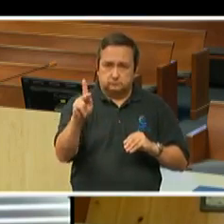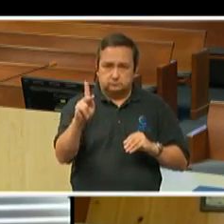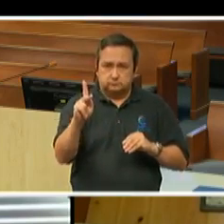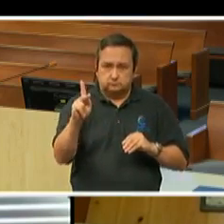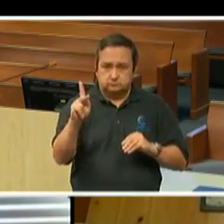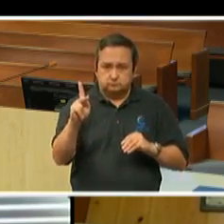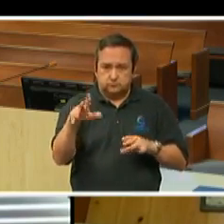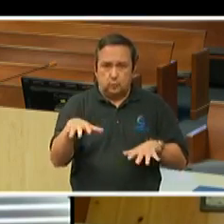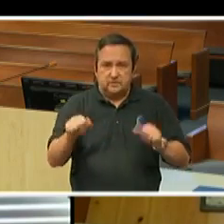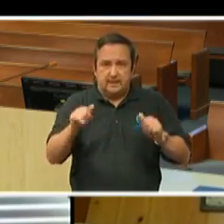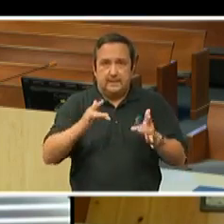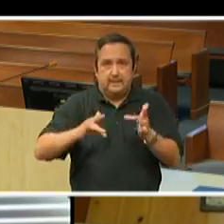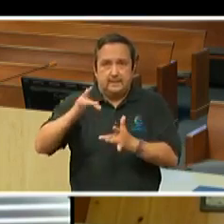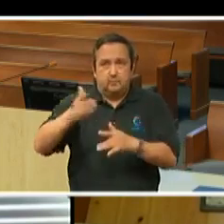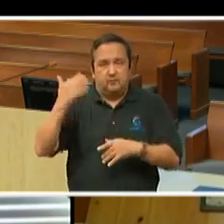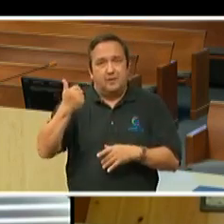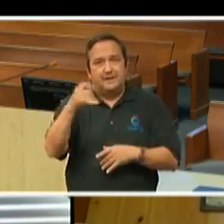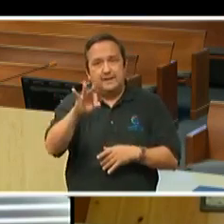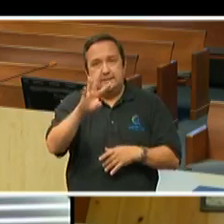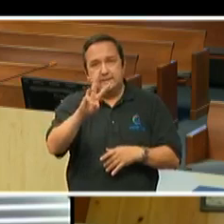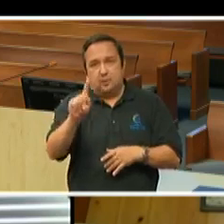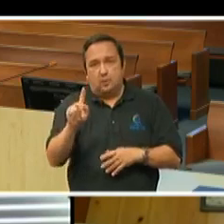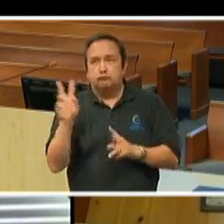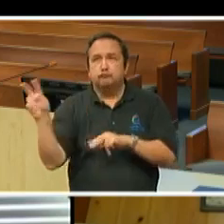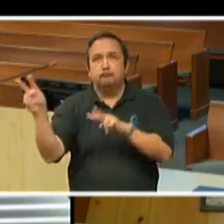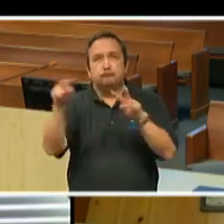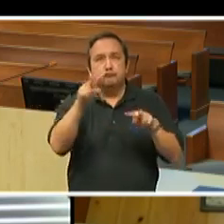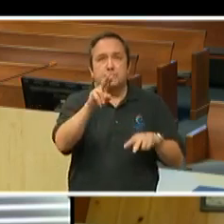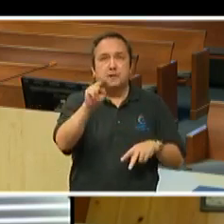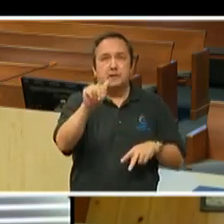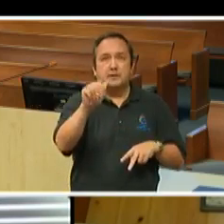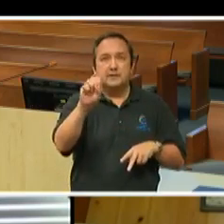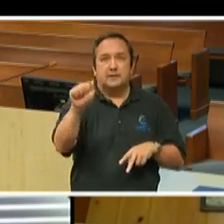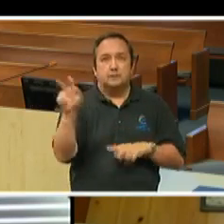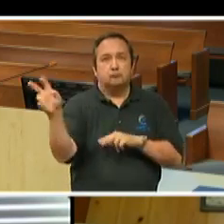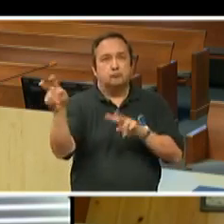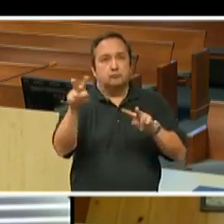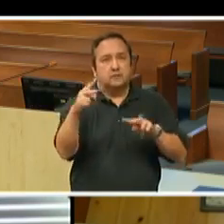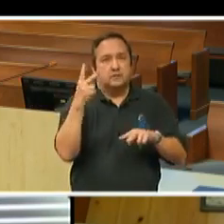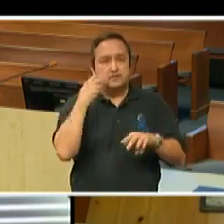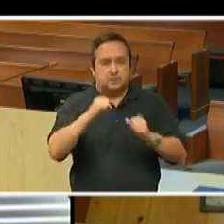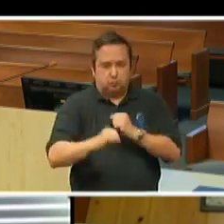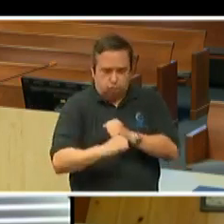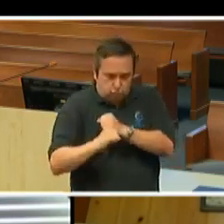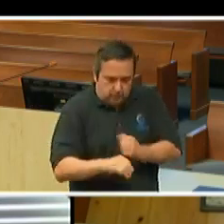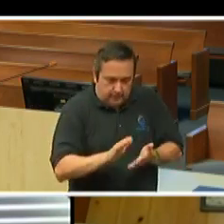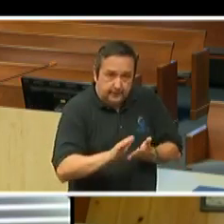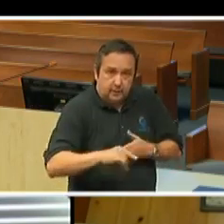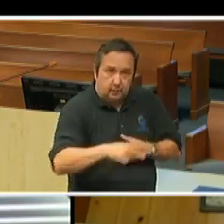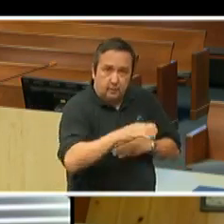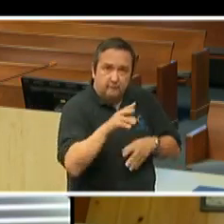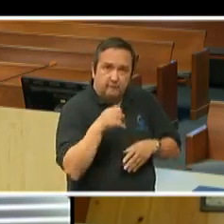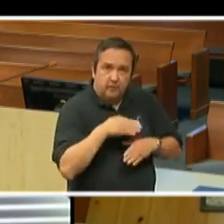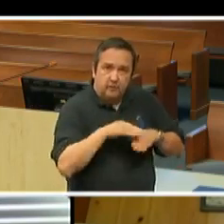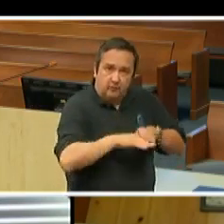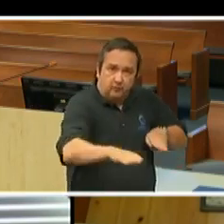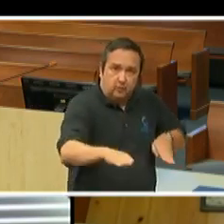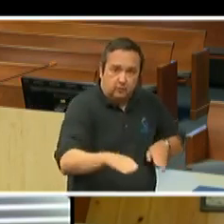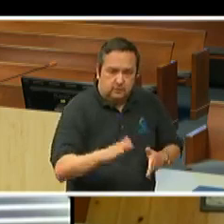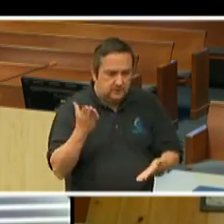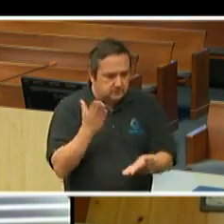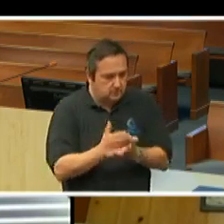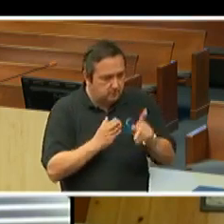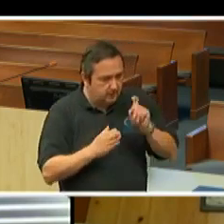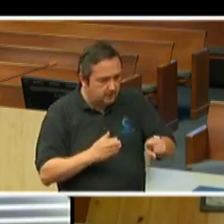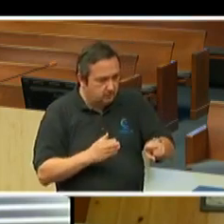taking a tour of NASA in 1961, and he's walking down a hall and there's a janitor mopping the floor, and he asked the